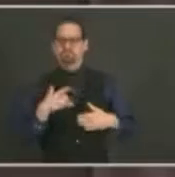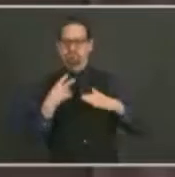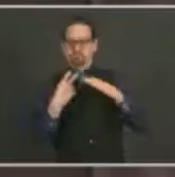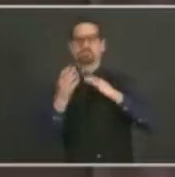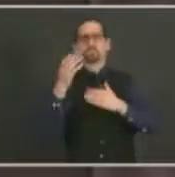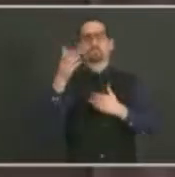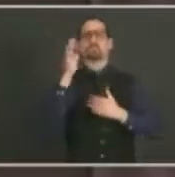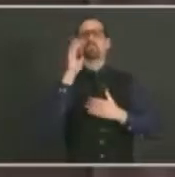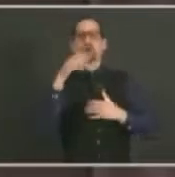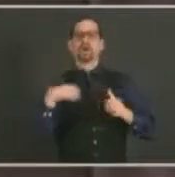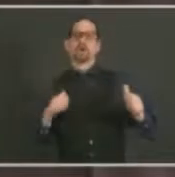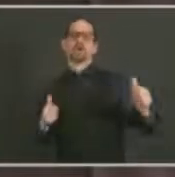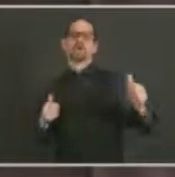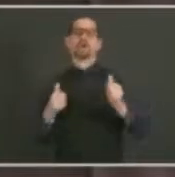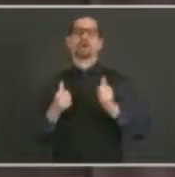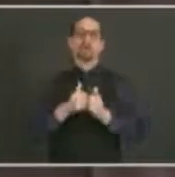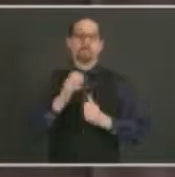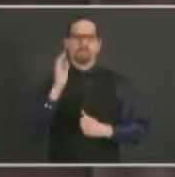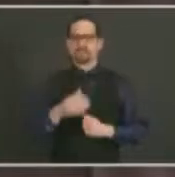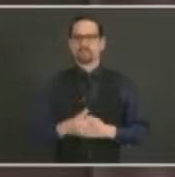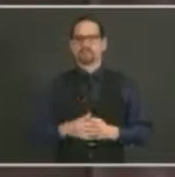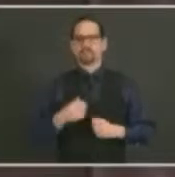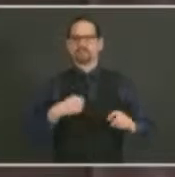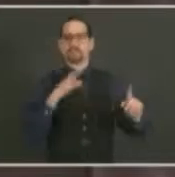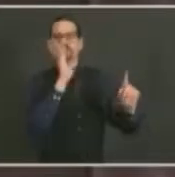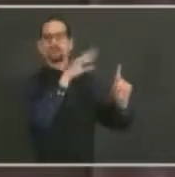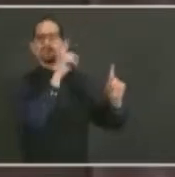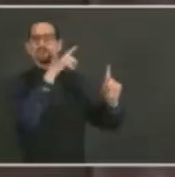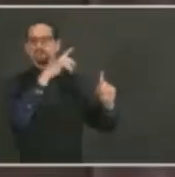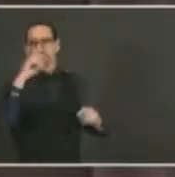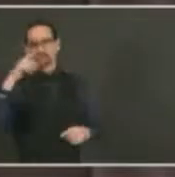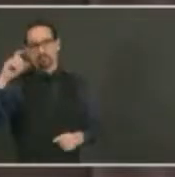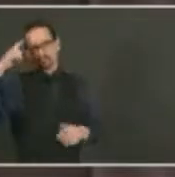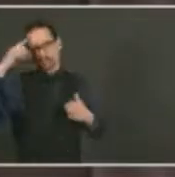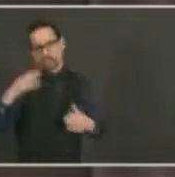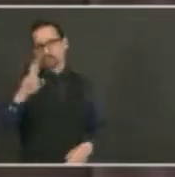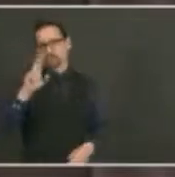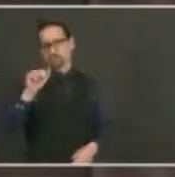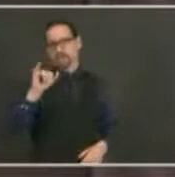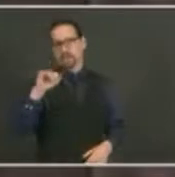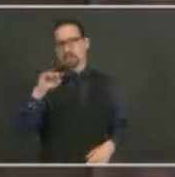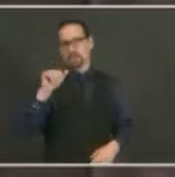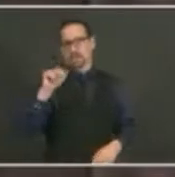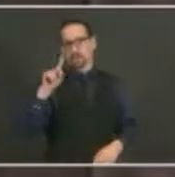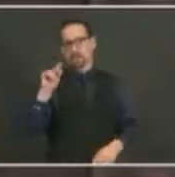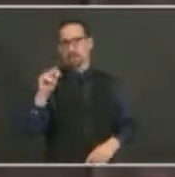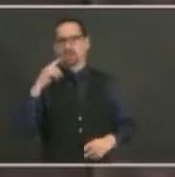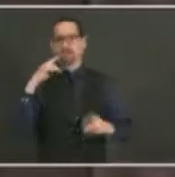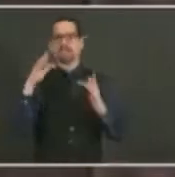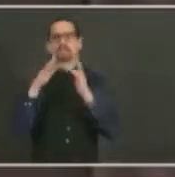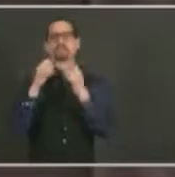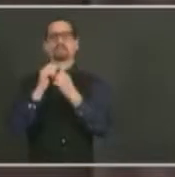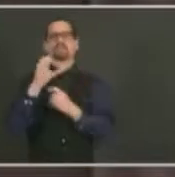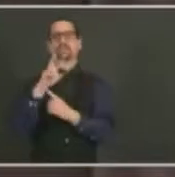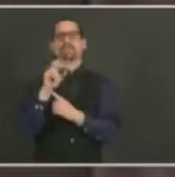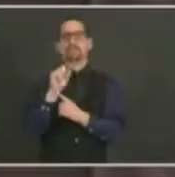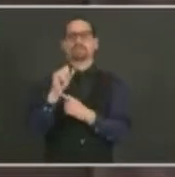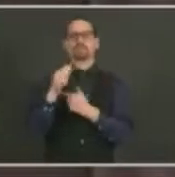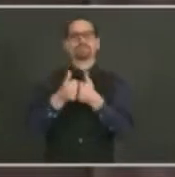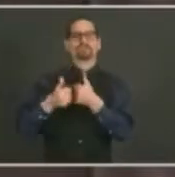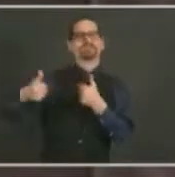Governor Raimondo mentioned she contacted a CVS executive over the weekend. Were you aware that it had reached that